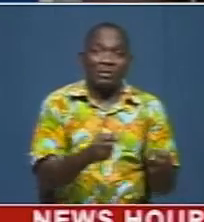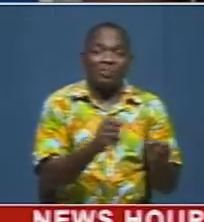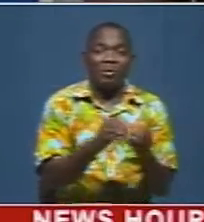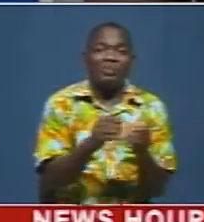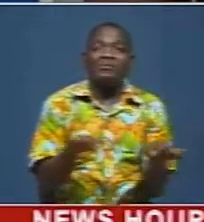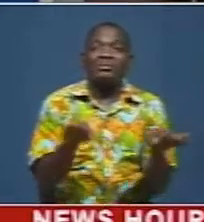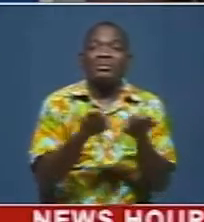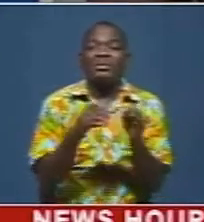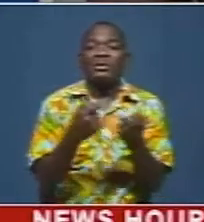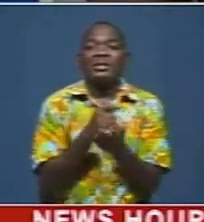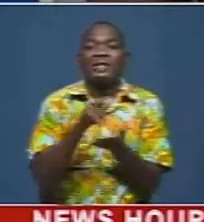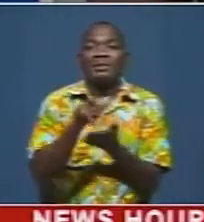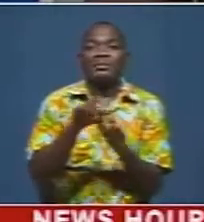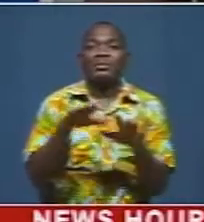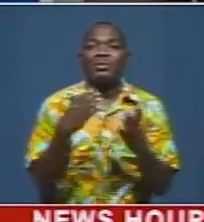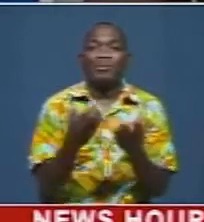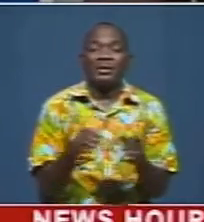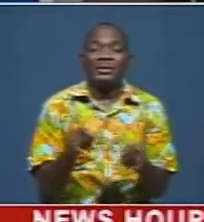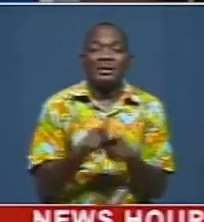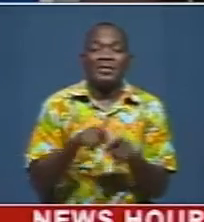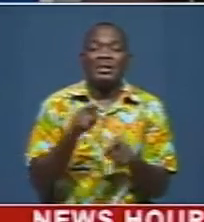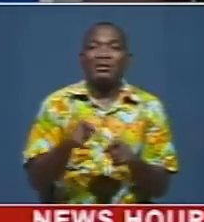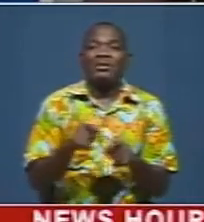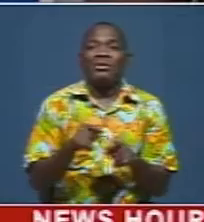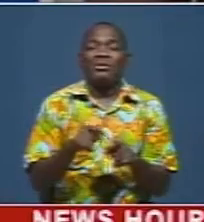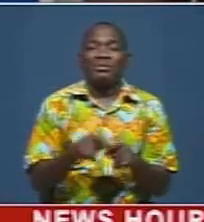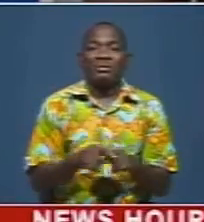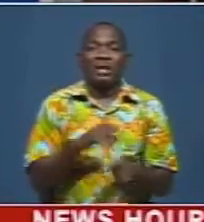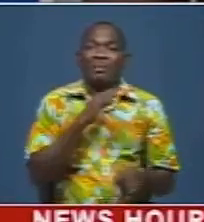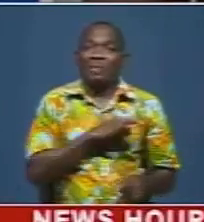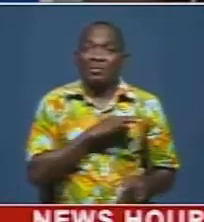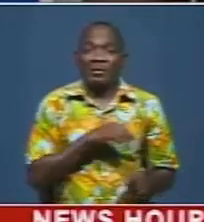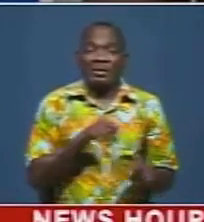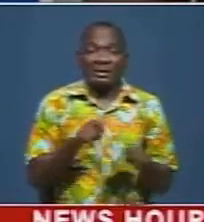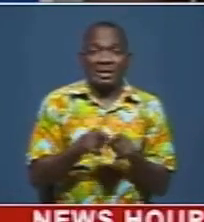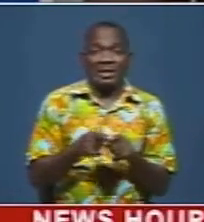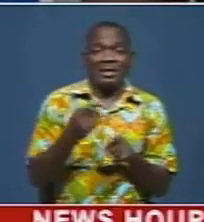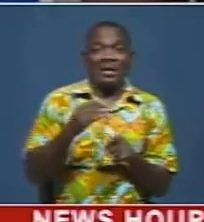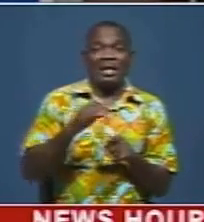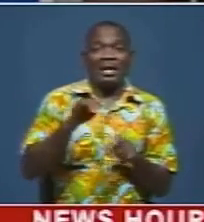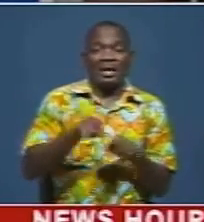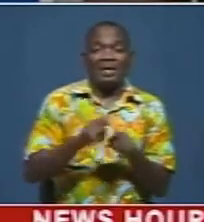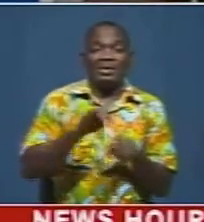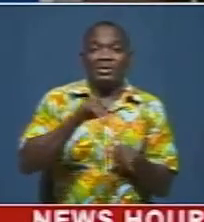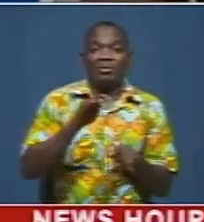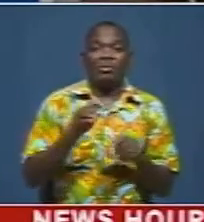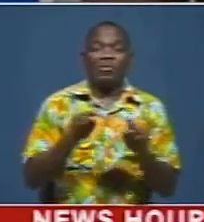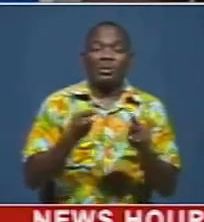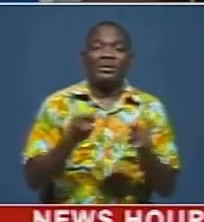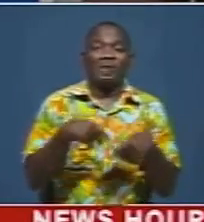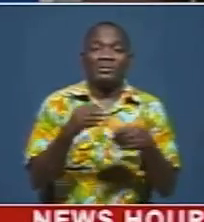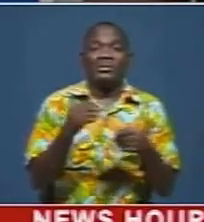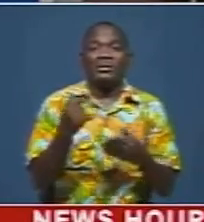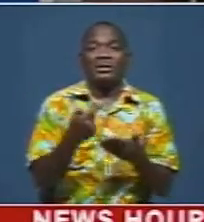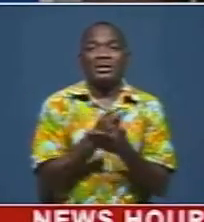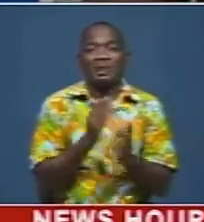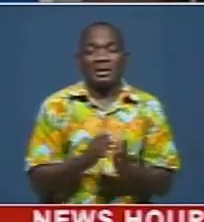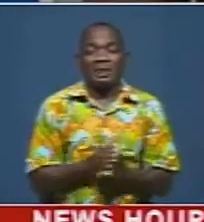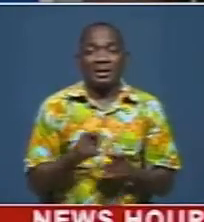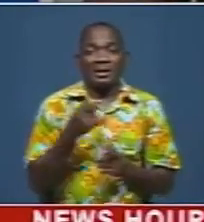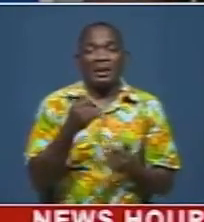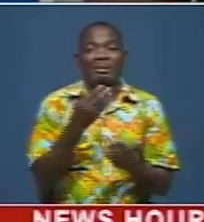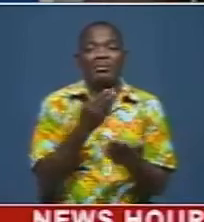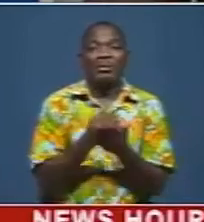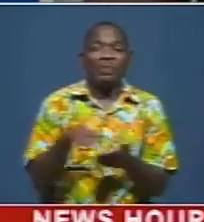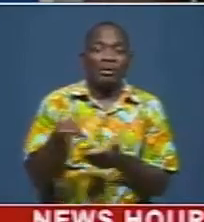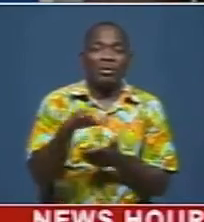of the Ghana Airport Company and its ancillaries, as well as the job opportunities on offer to Ghanaians. He therefore asked them